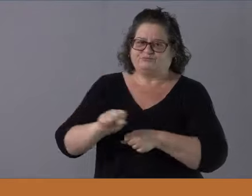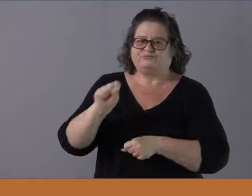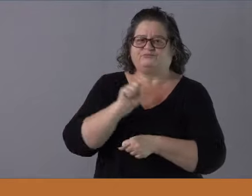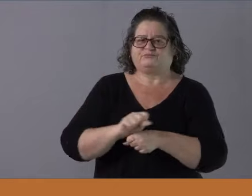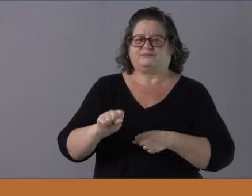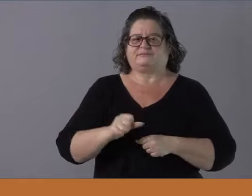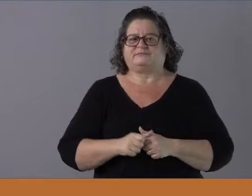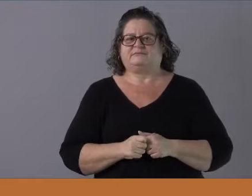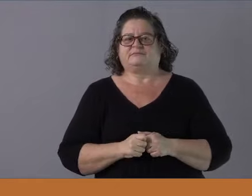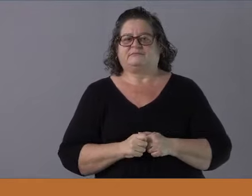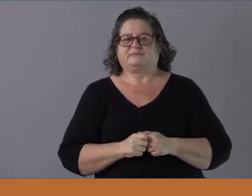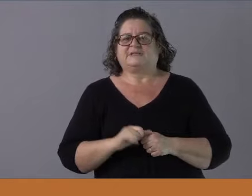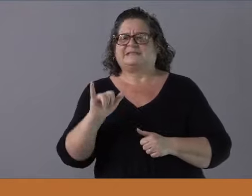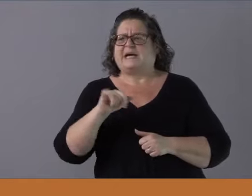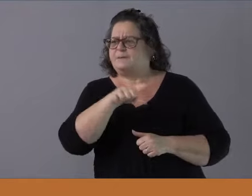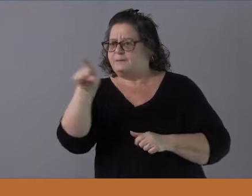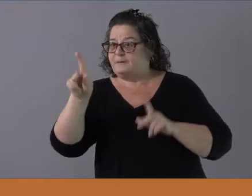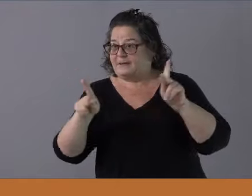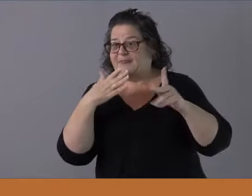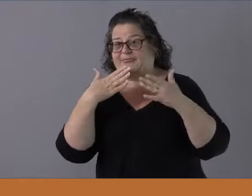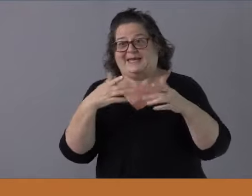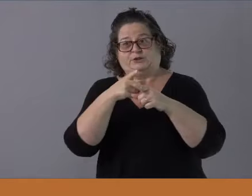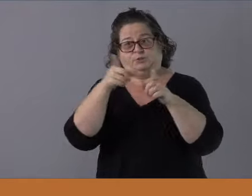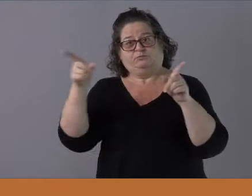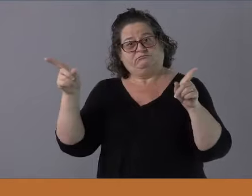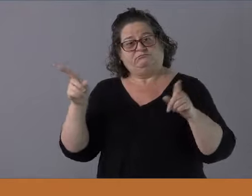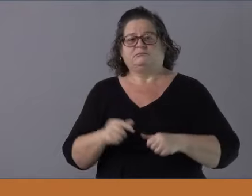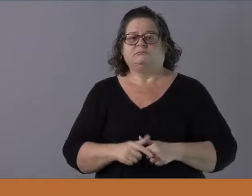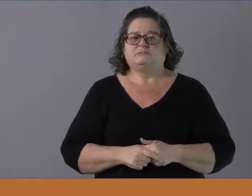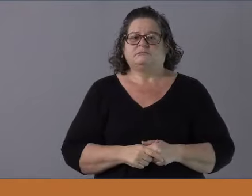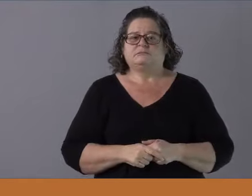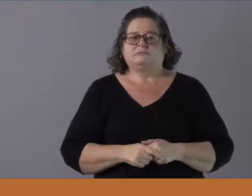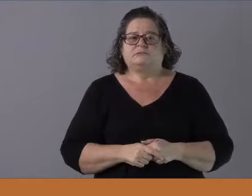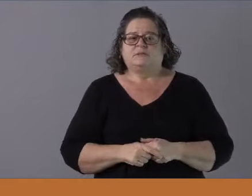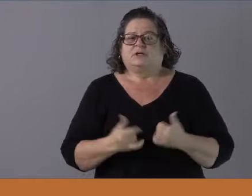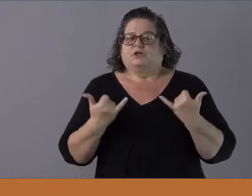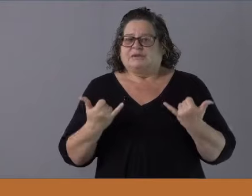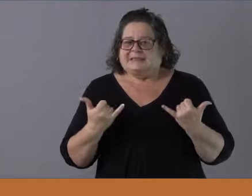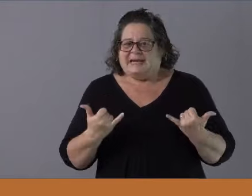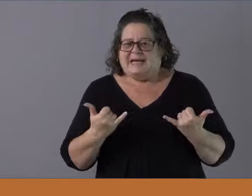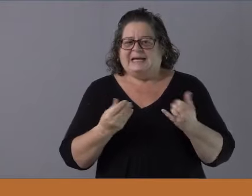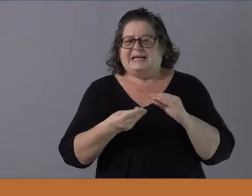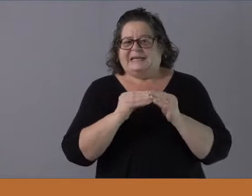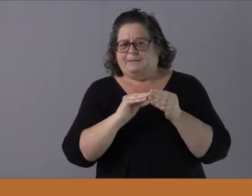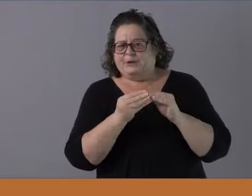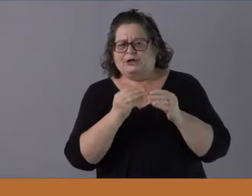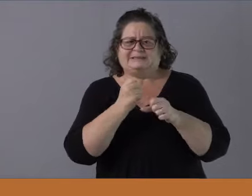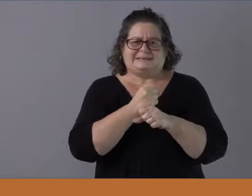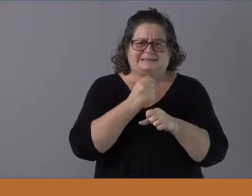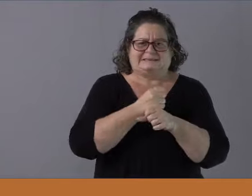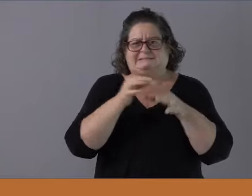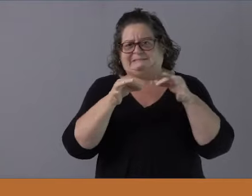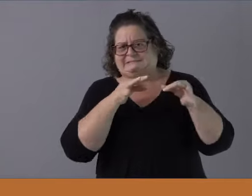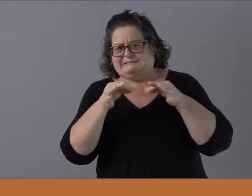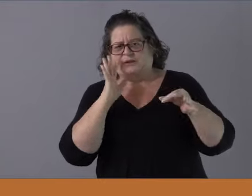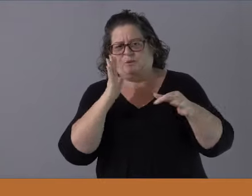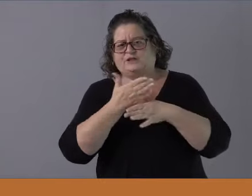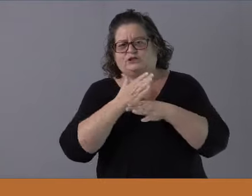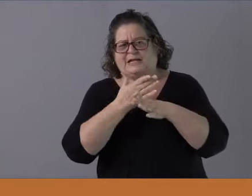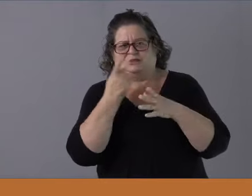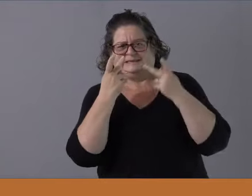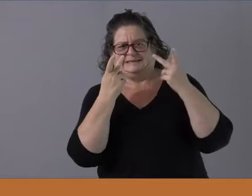as well. We're going to be able to share some things in terms of the direction Arizona is going. It could only